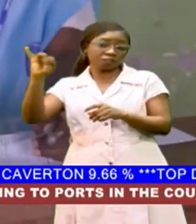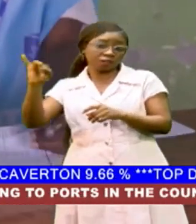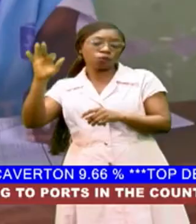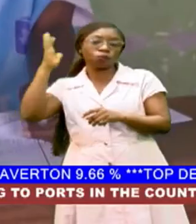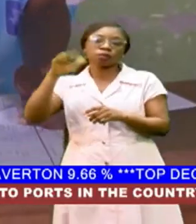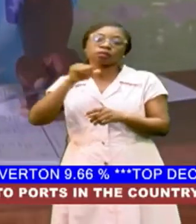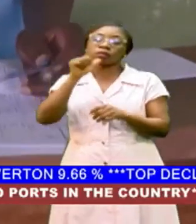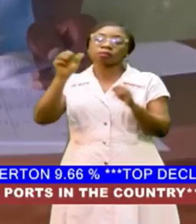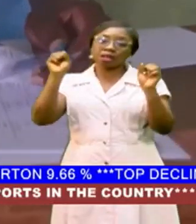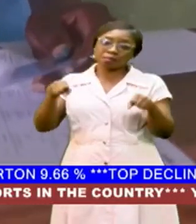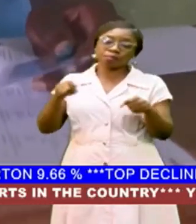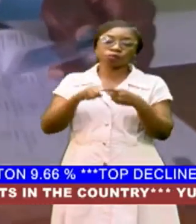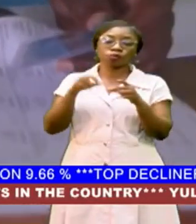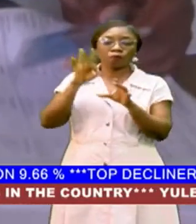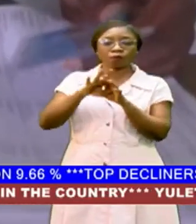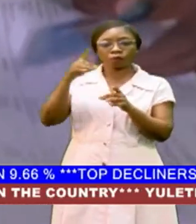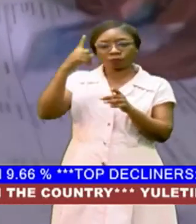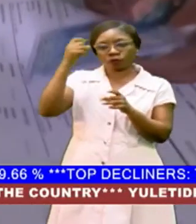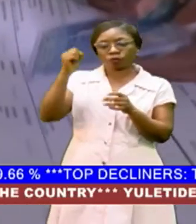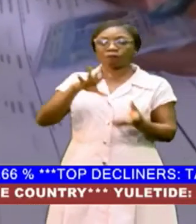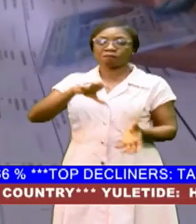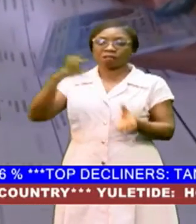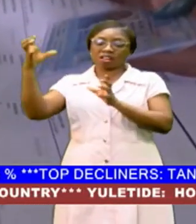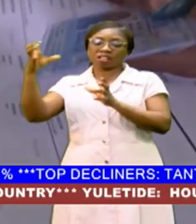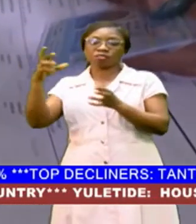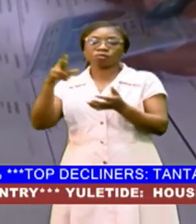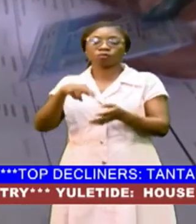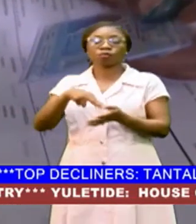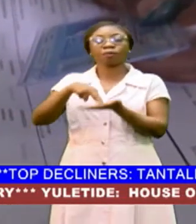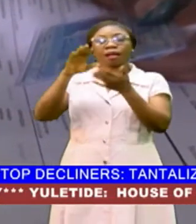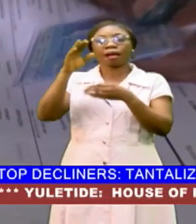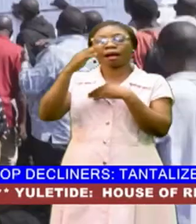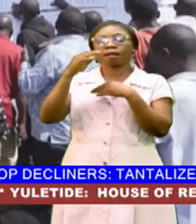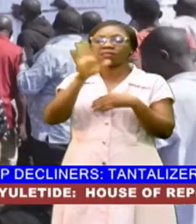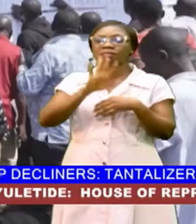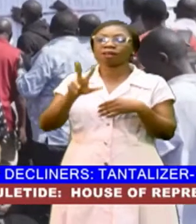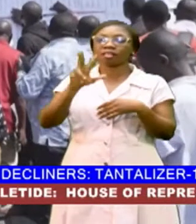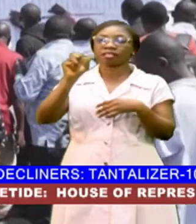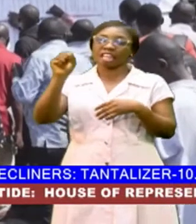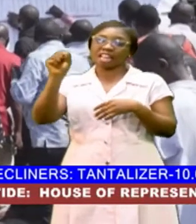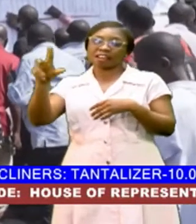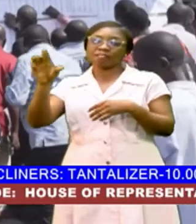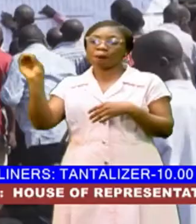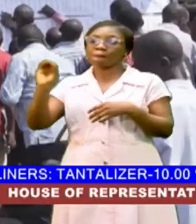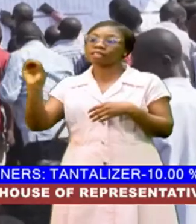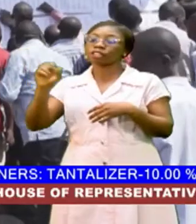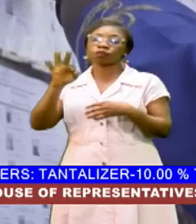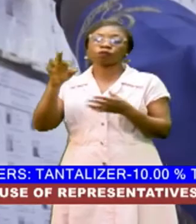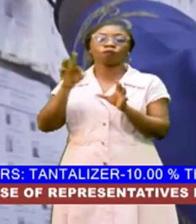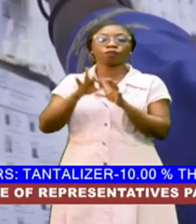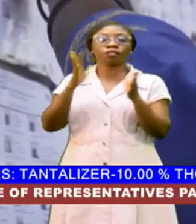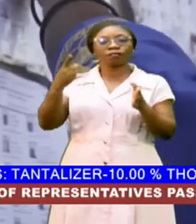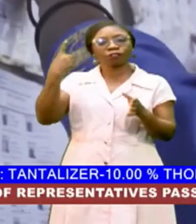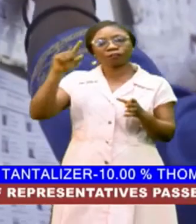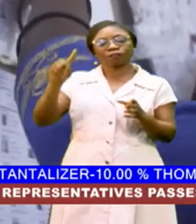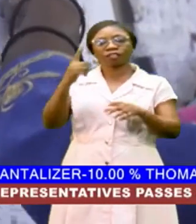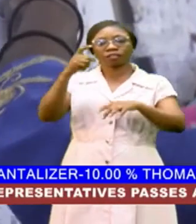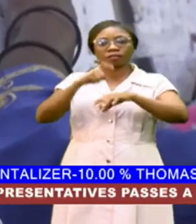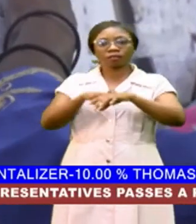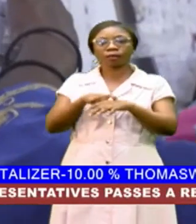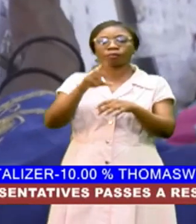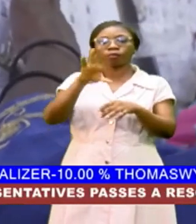be able to vote due to violence, representing about 11% of voters. For the first time, Congolese